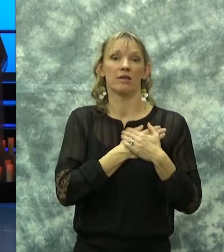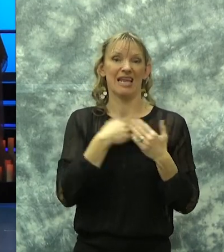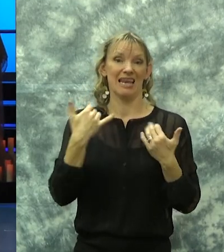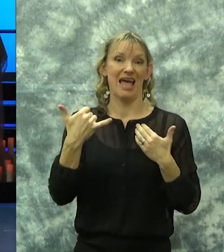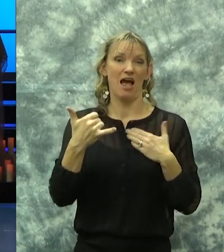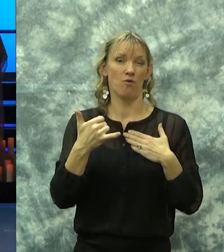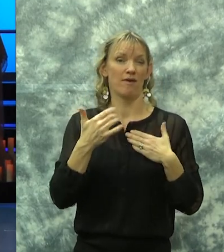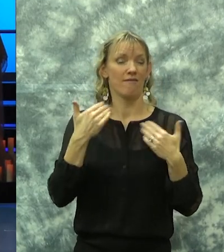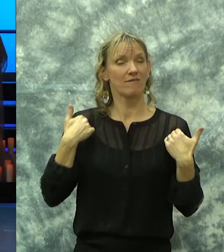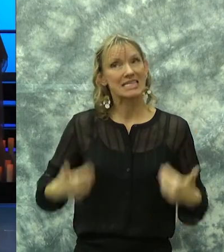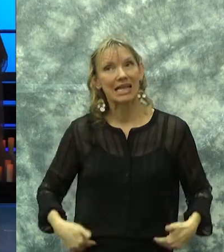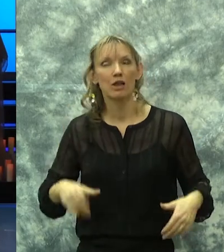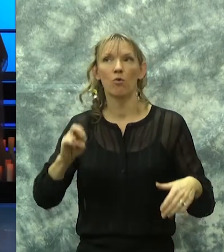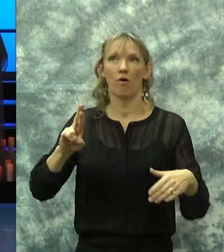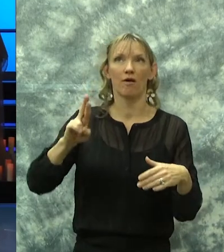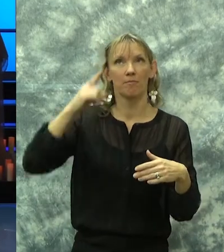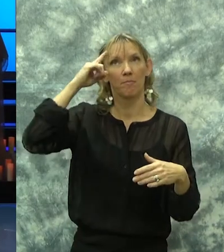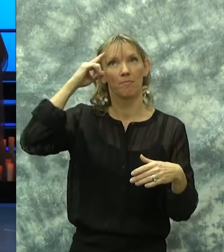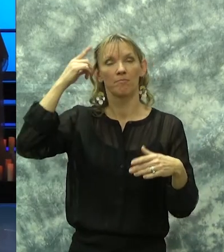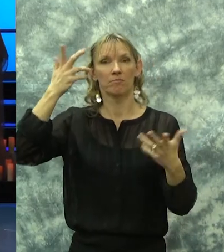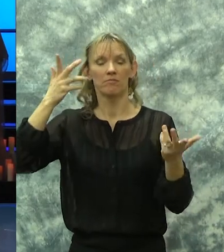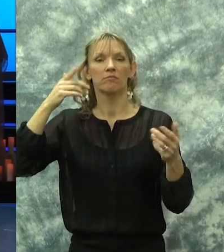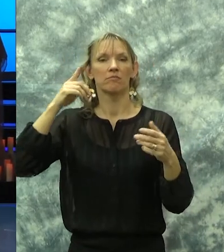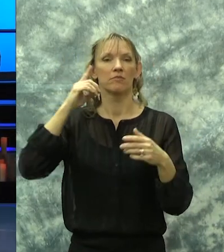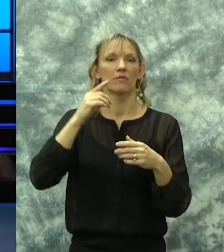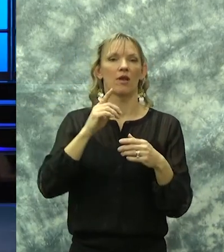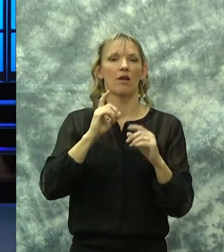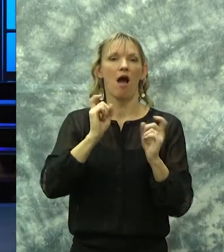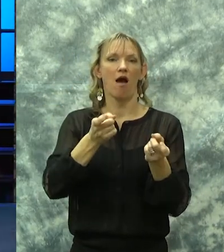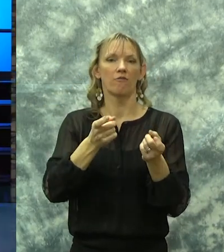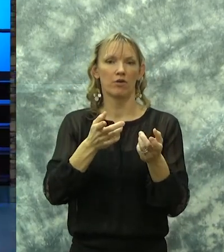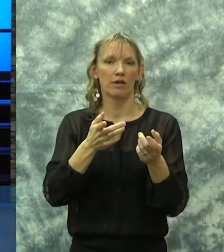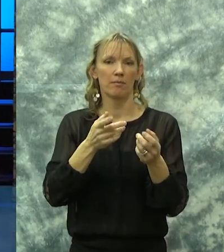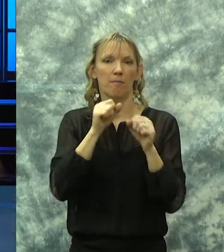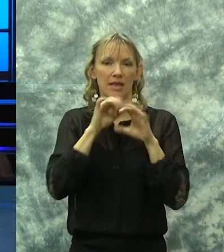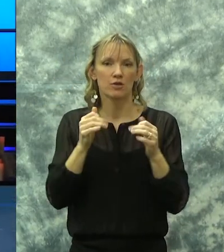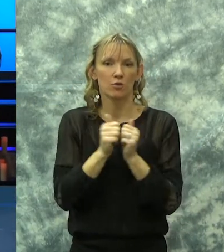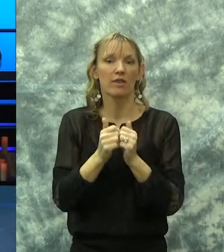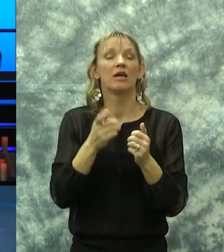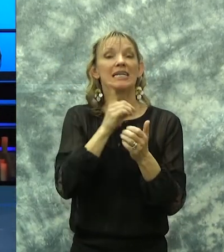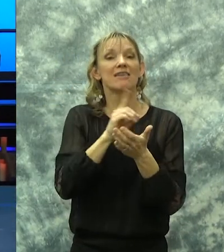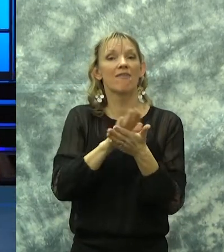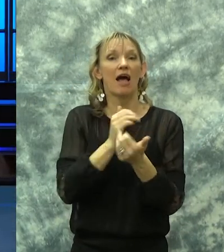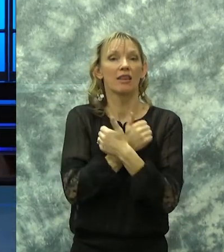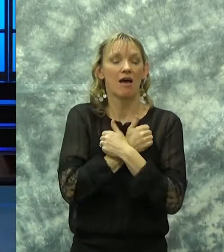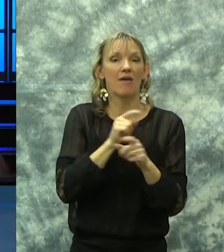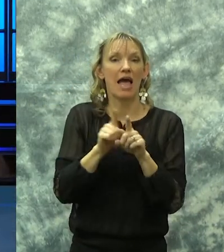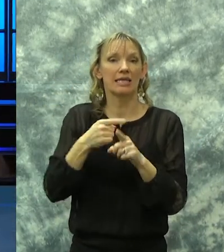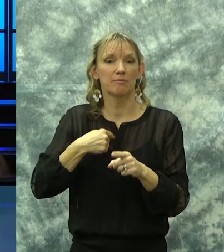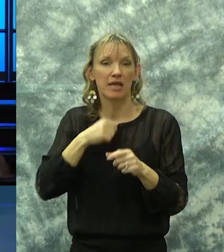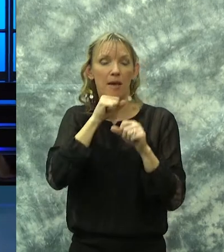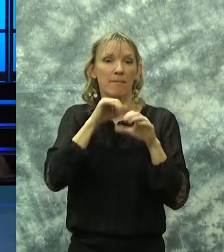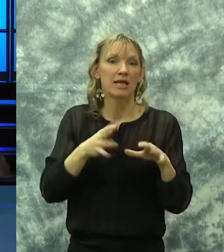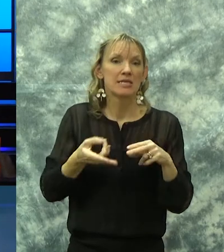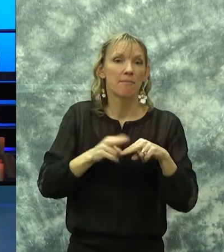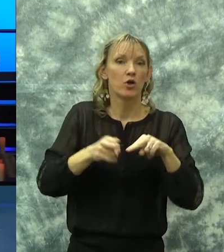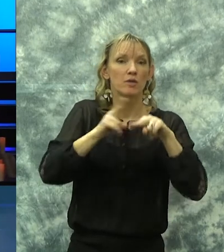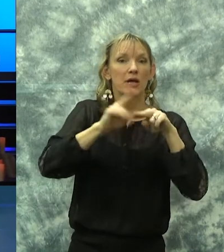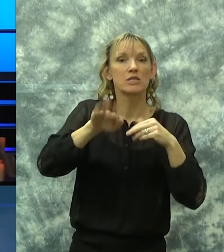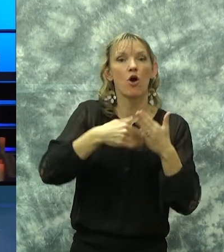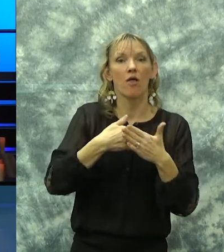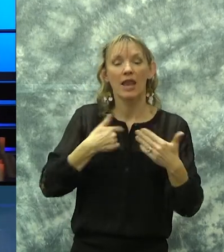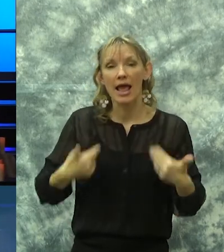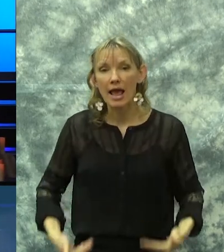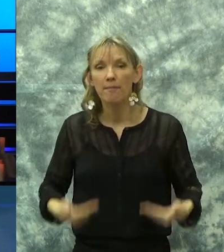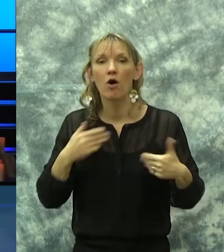it now, physically or metaphorically, as we say our offering blessing together. Divine love, as me, blesses and